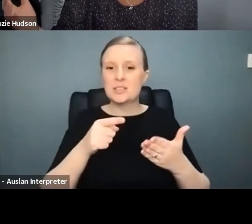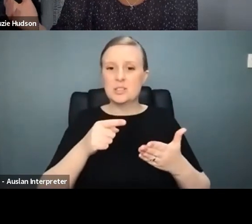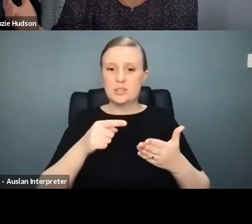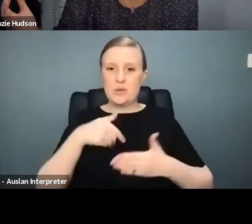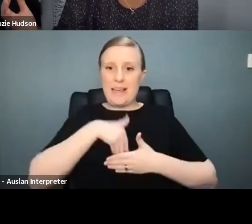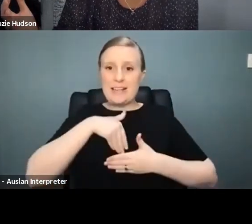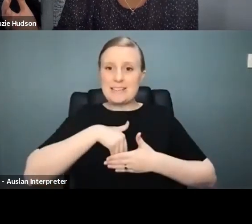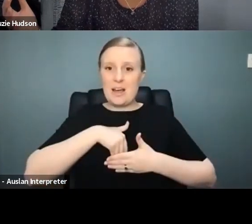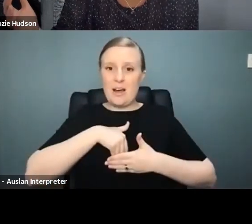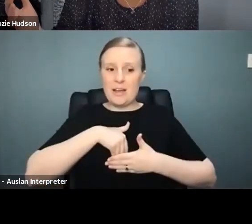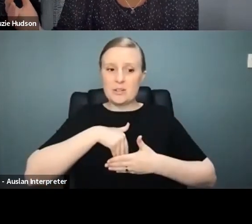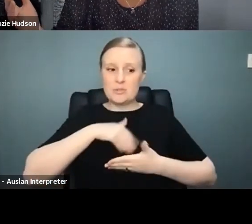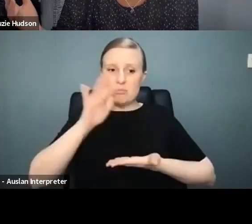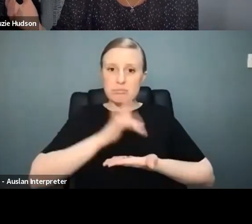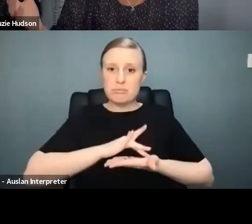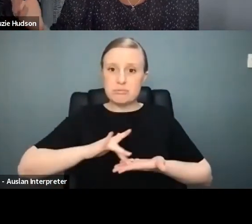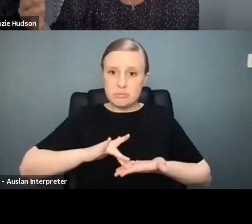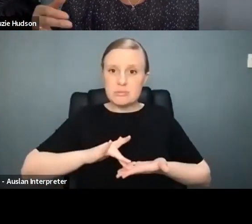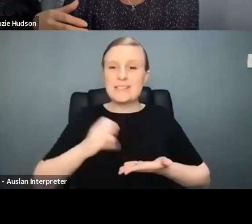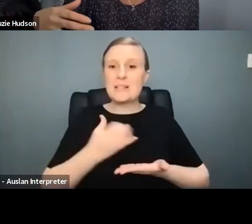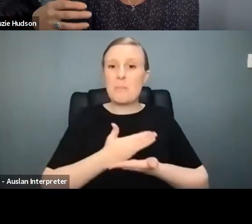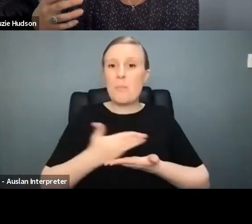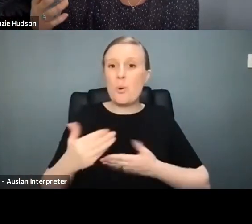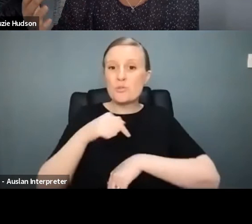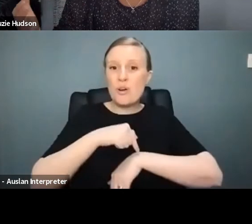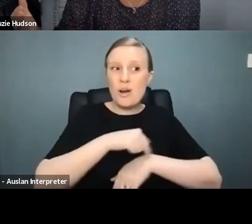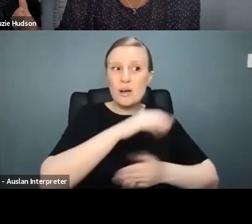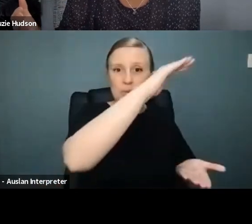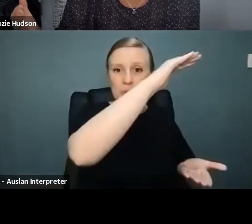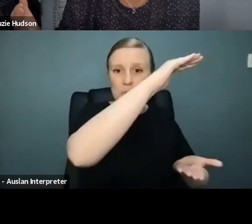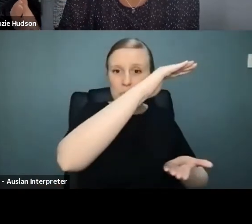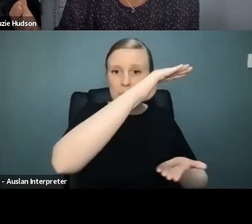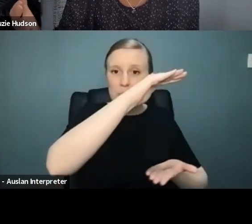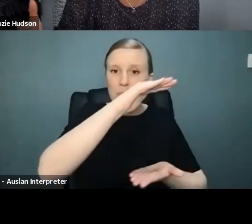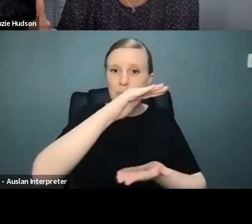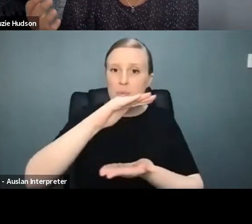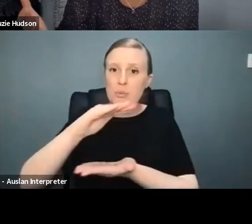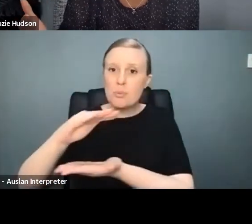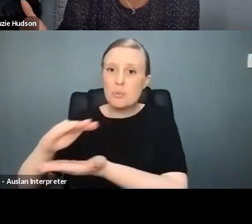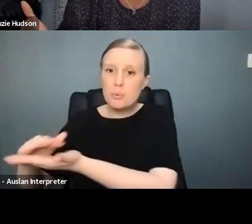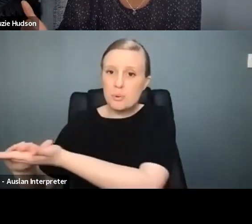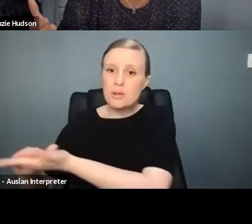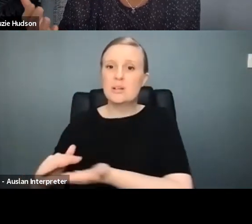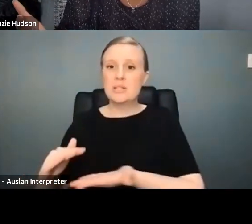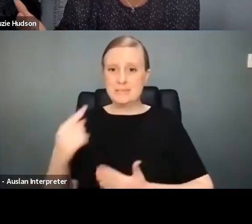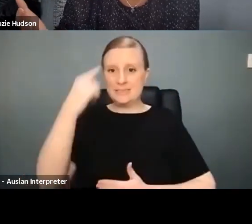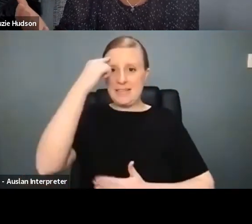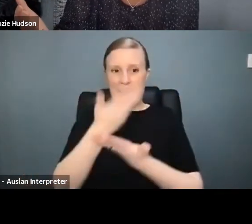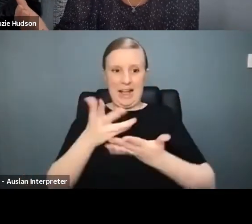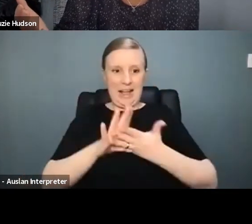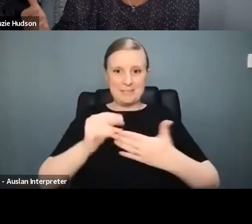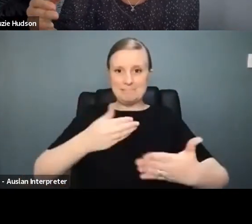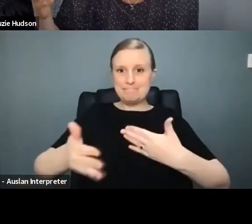withdrawal experience. And so therefore, you know, how we can manage that better perhaps in the community when keeping, exactly as you say, keeping